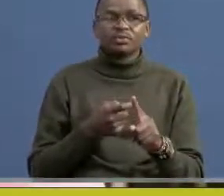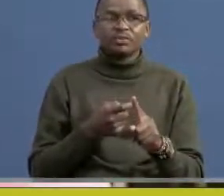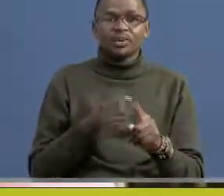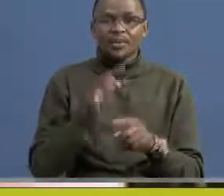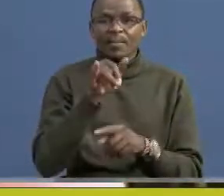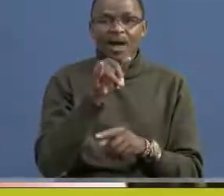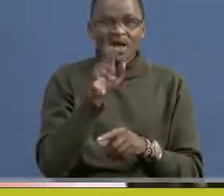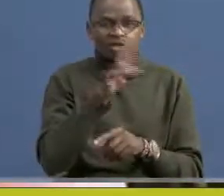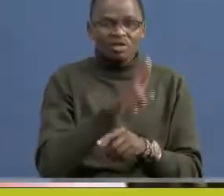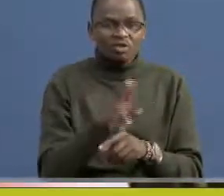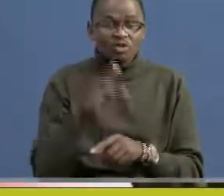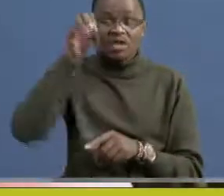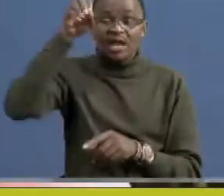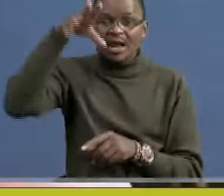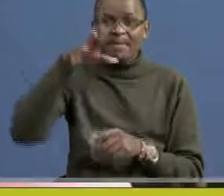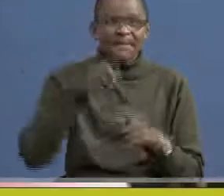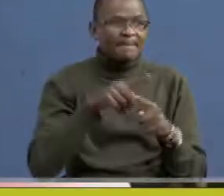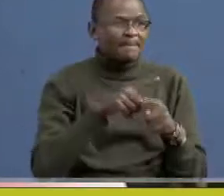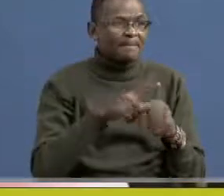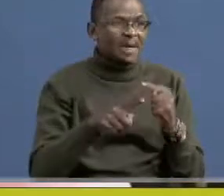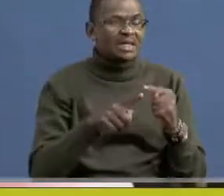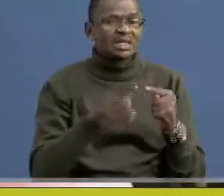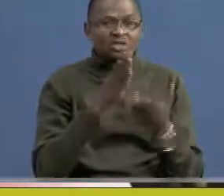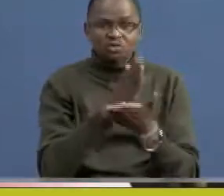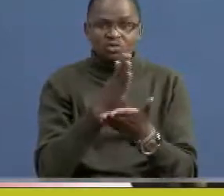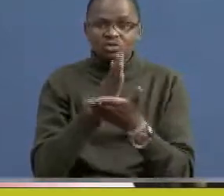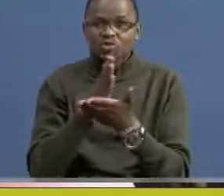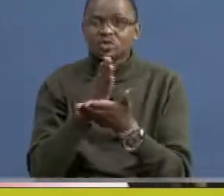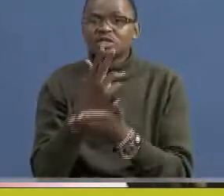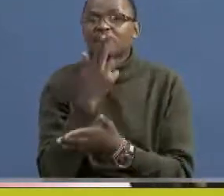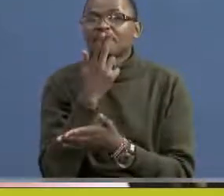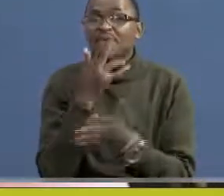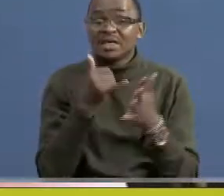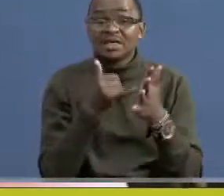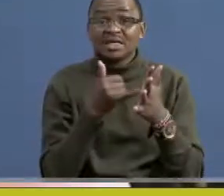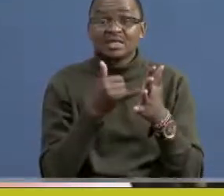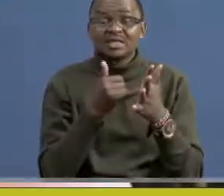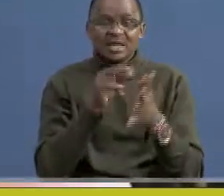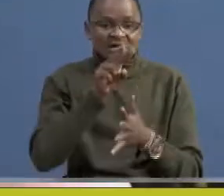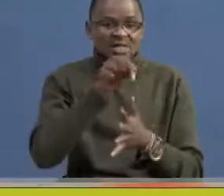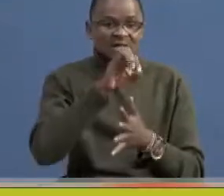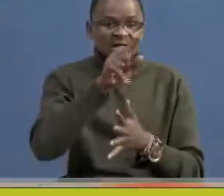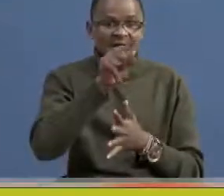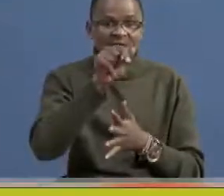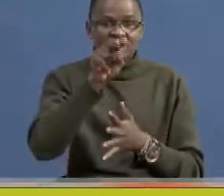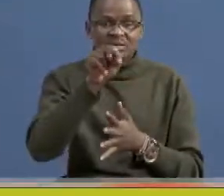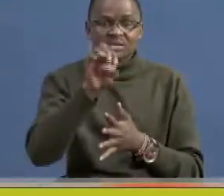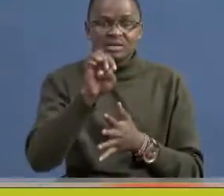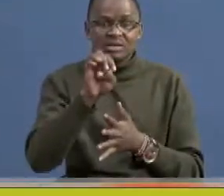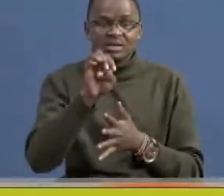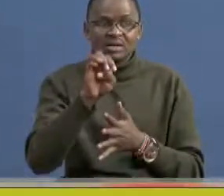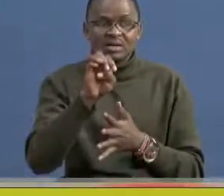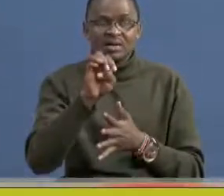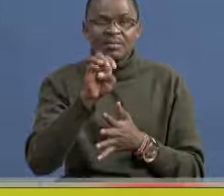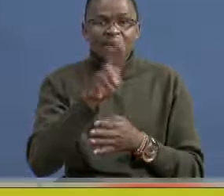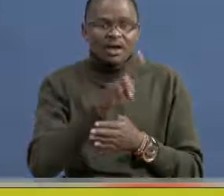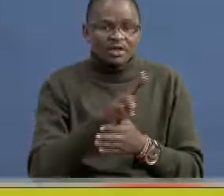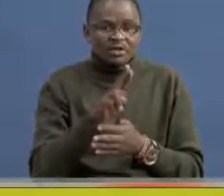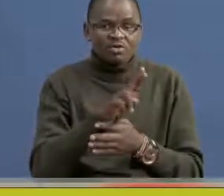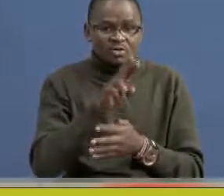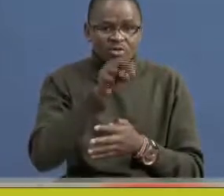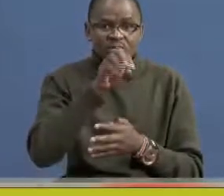by using electronic cigarette. But really, it is a cigarette. It is delivering nicotine. So by putting nicotine